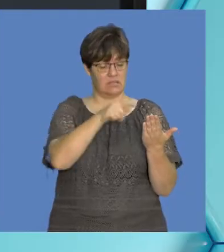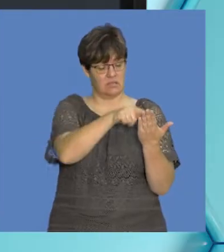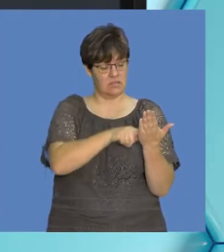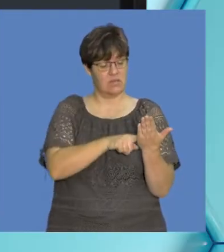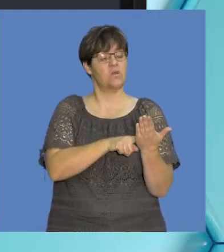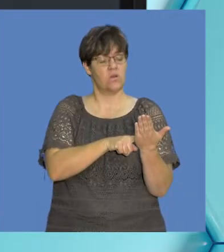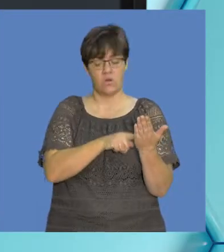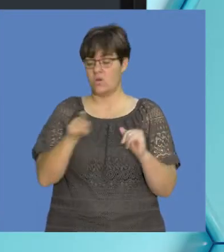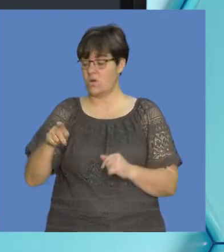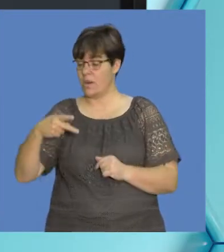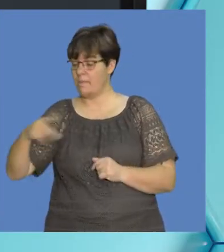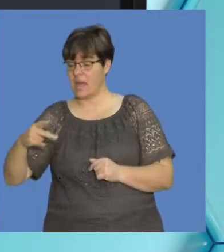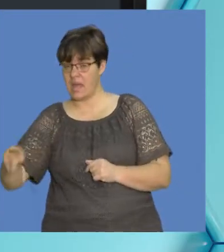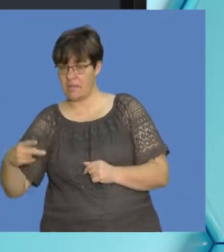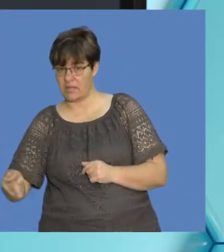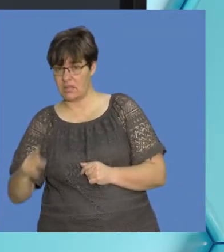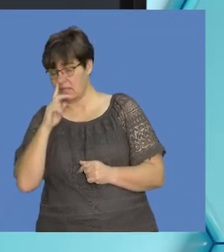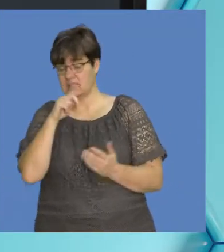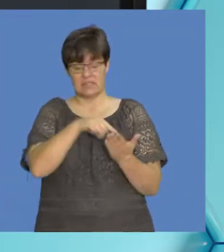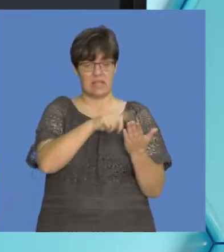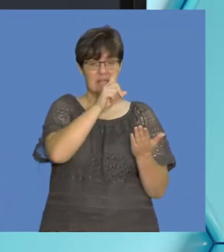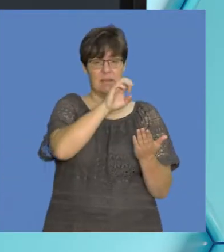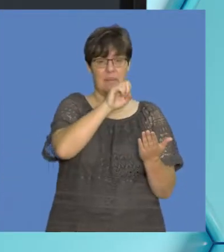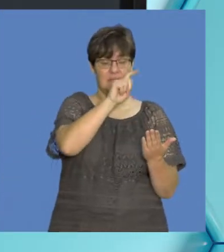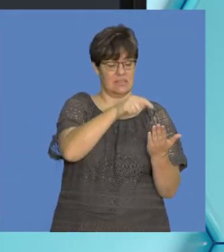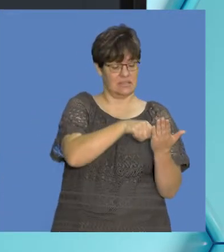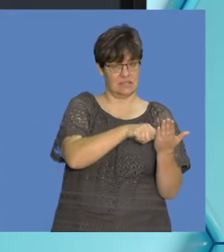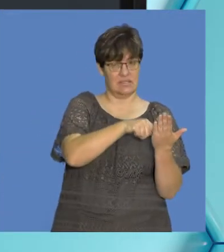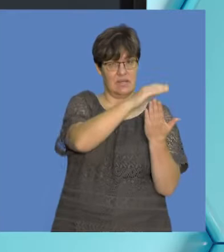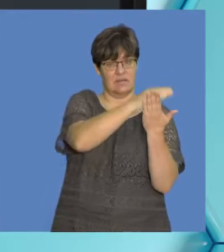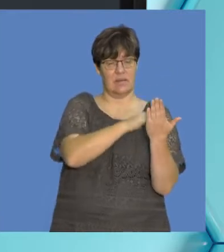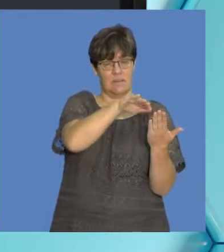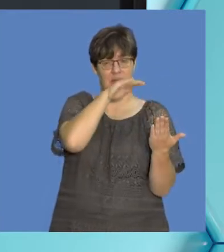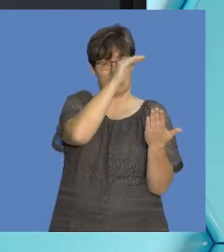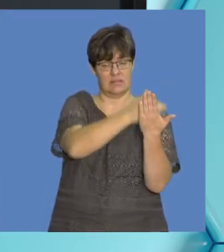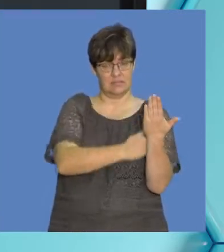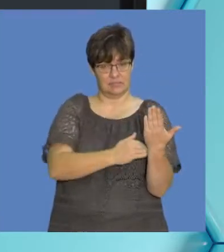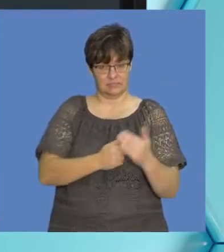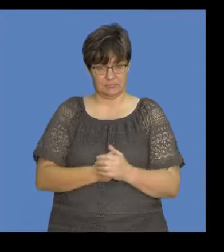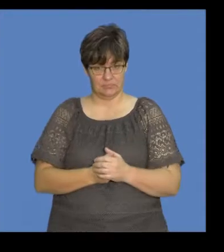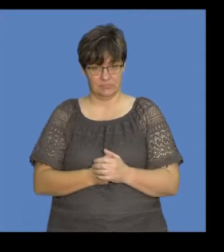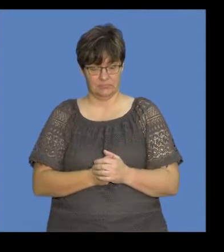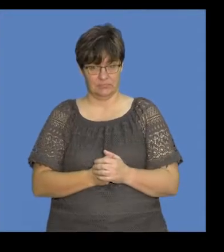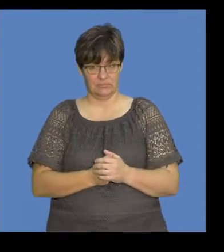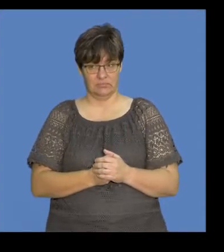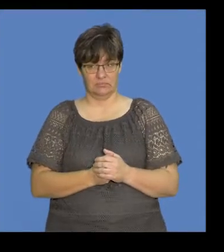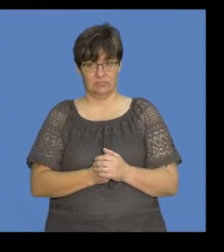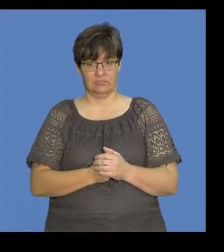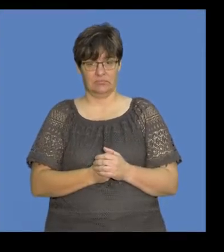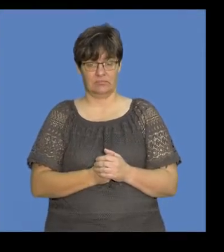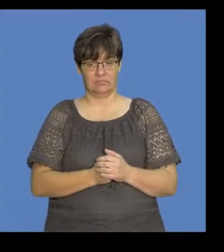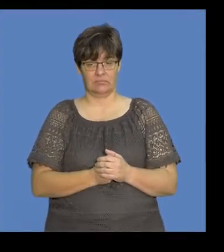cash payments journal against the debit column of your bank statement. Very important.